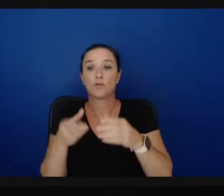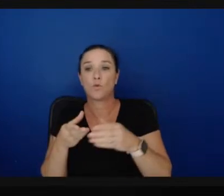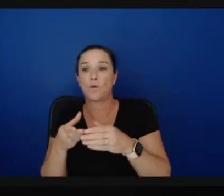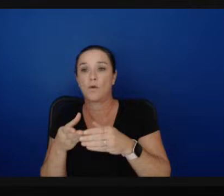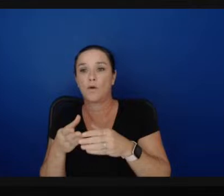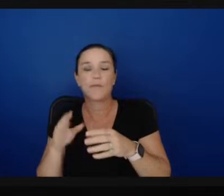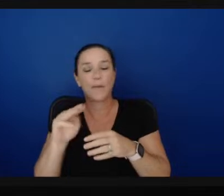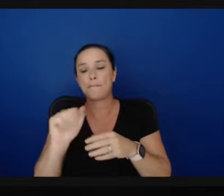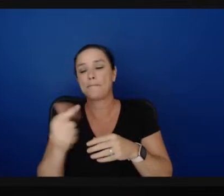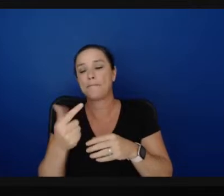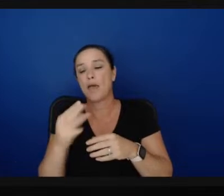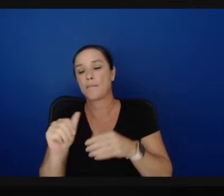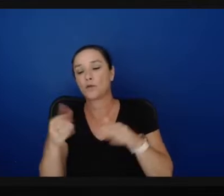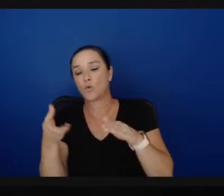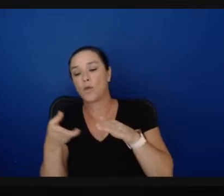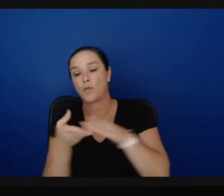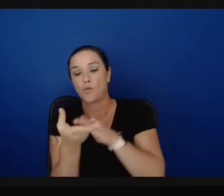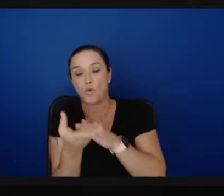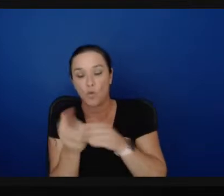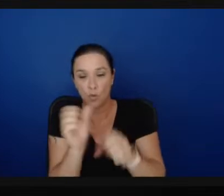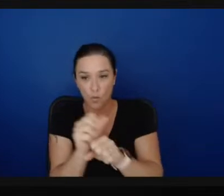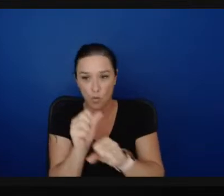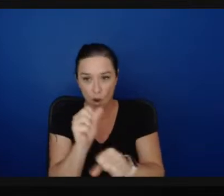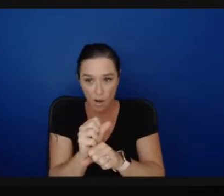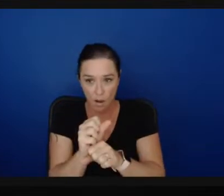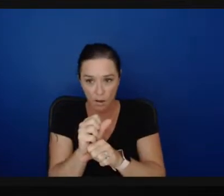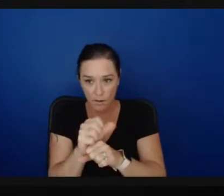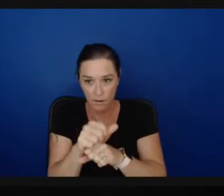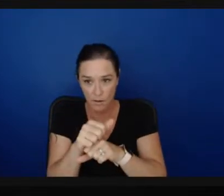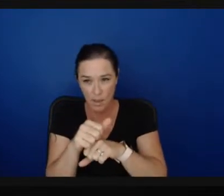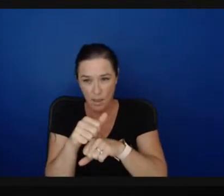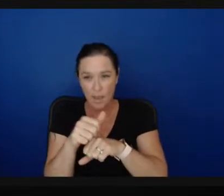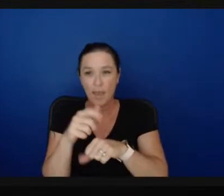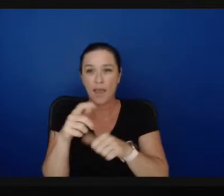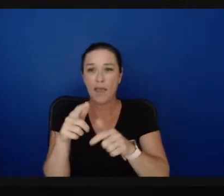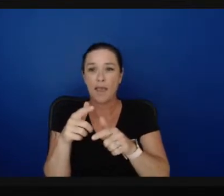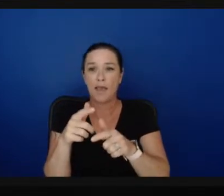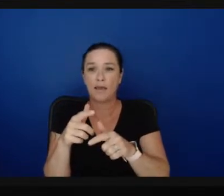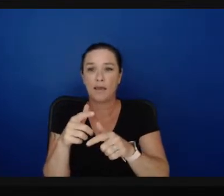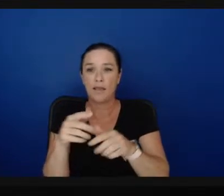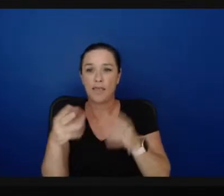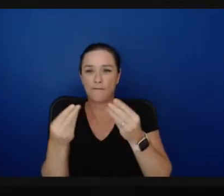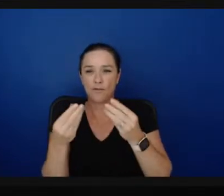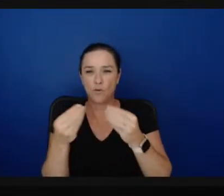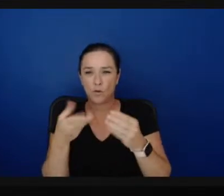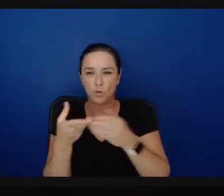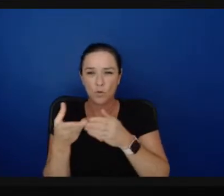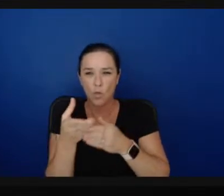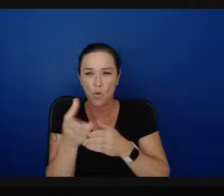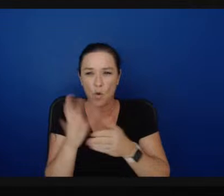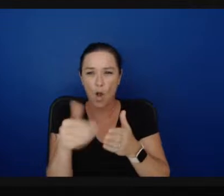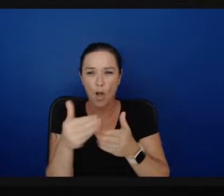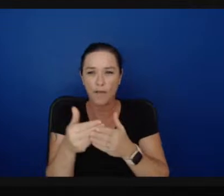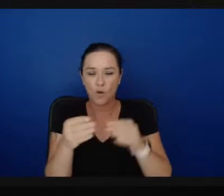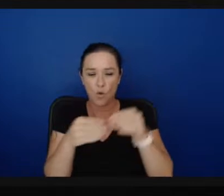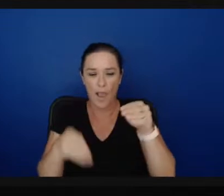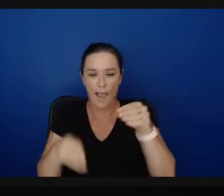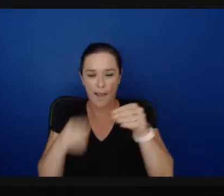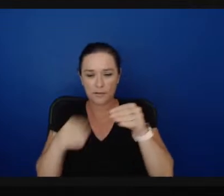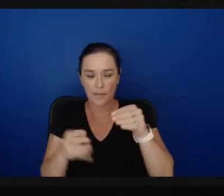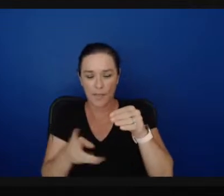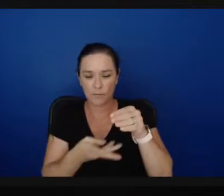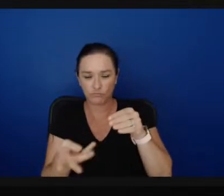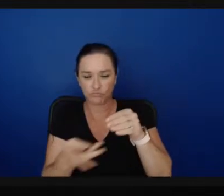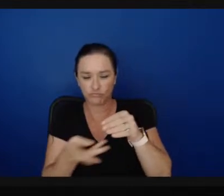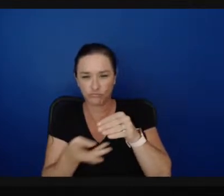of small breaks. There is actually a harmonic tremor as fluid moves through the cracks, and the locations